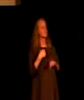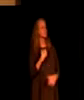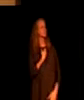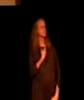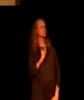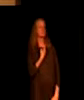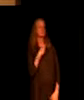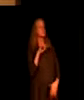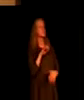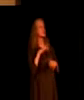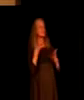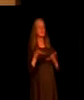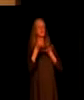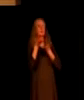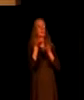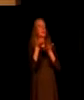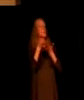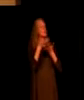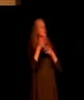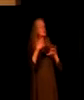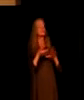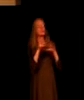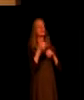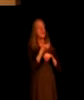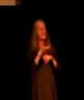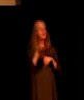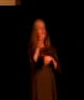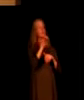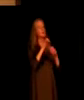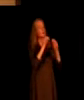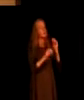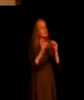proposed doing anything of higher order